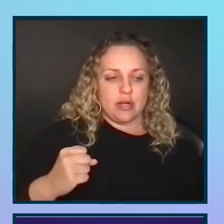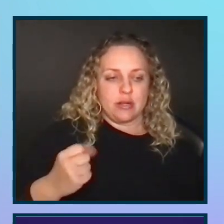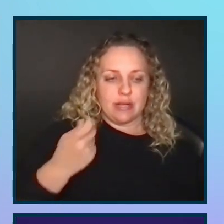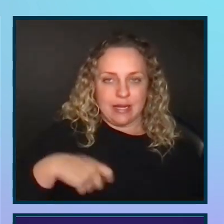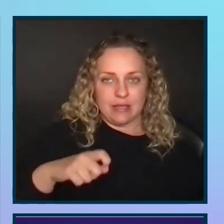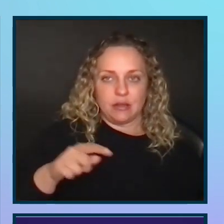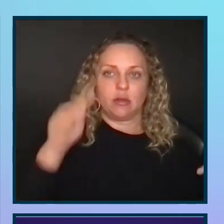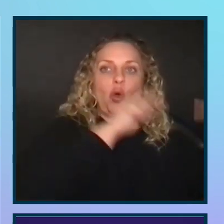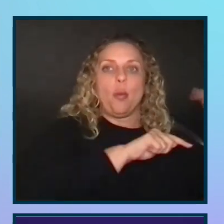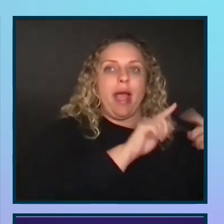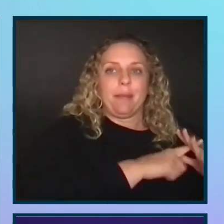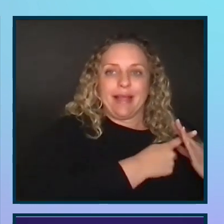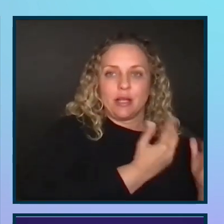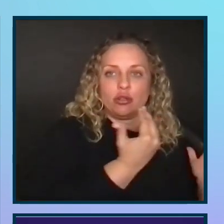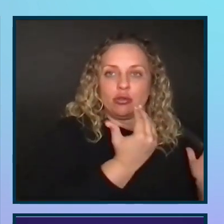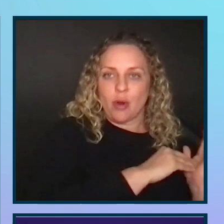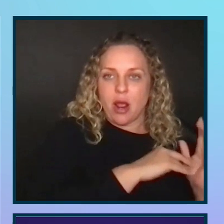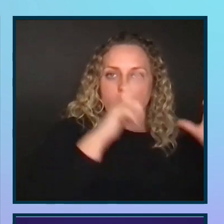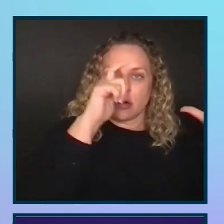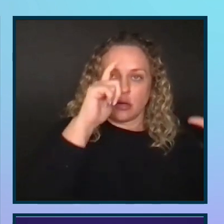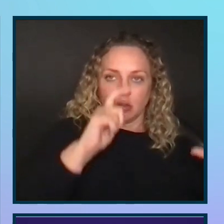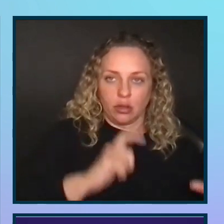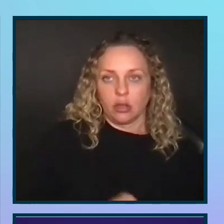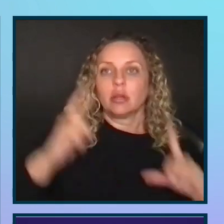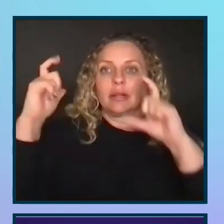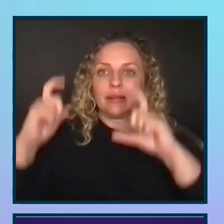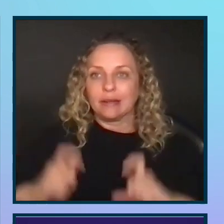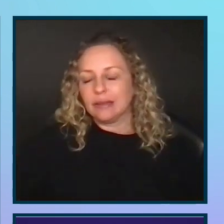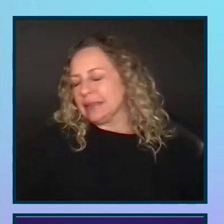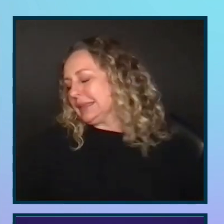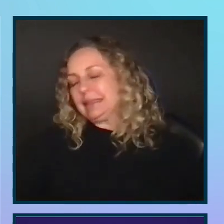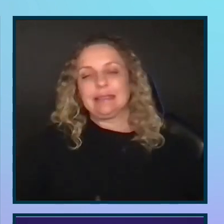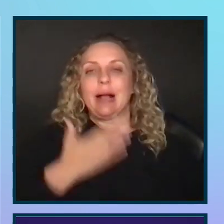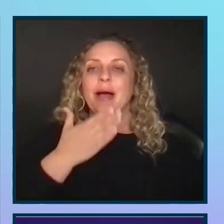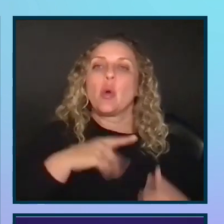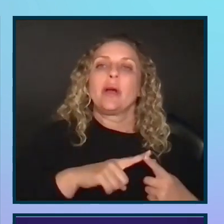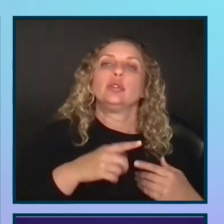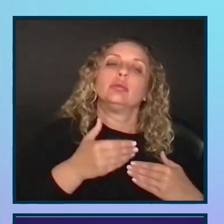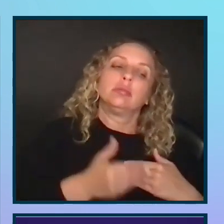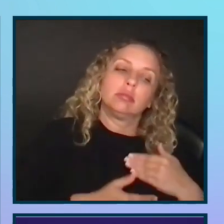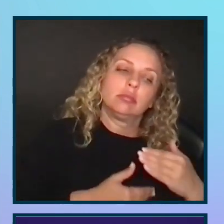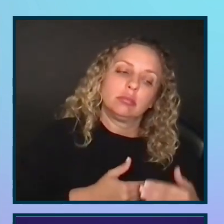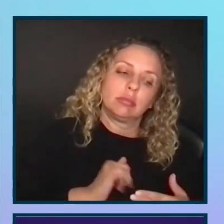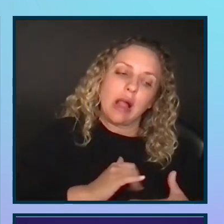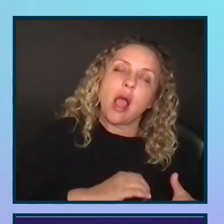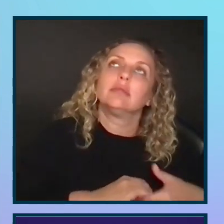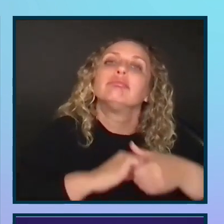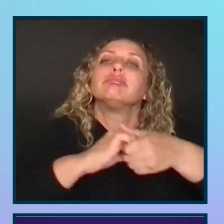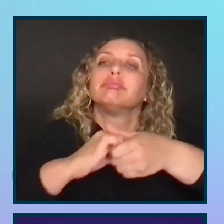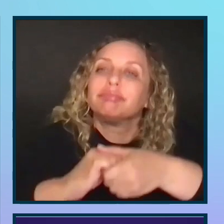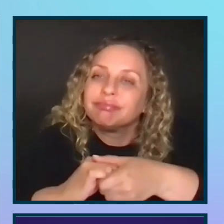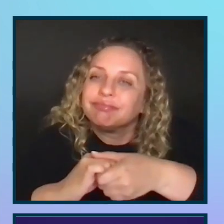them to dump back at the beginning, try again. Oftentimes there is a better way to take someone slowly and kind of like hand-holding through the error